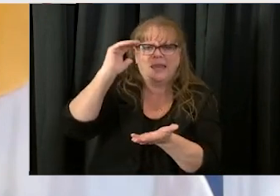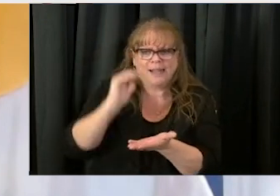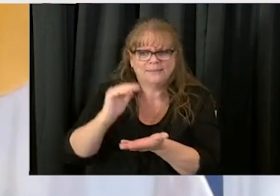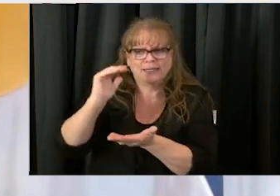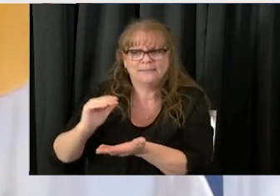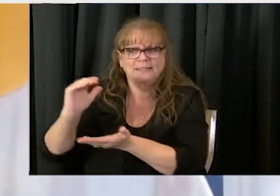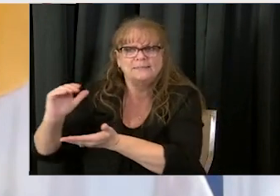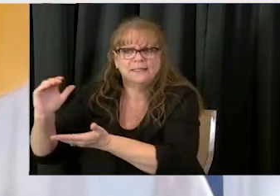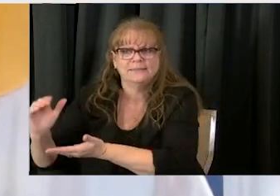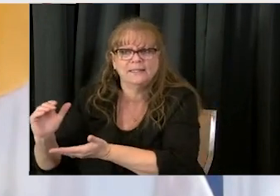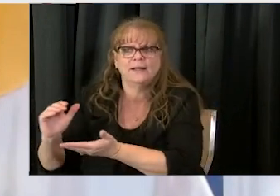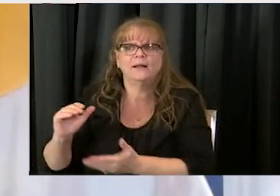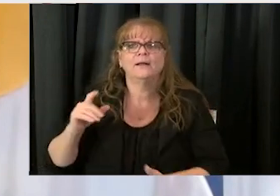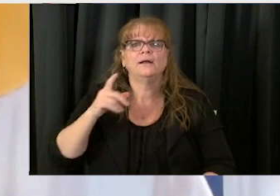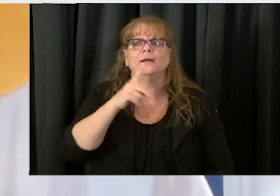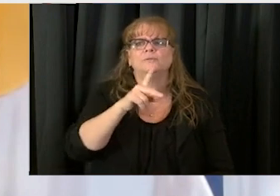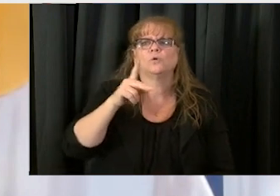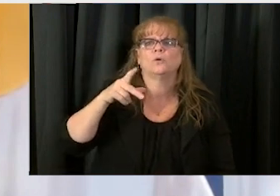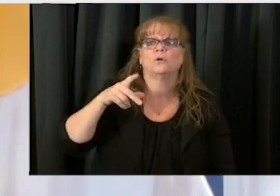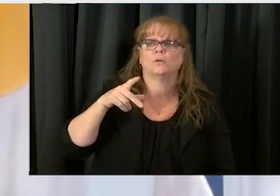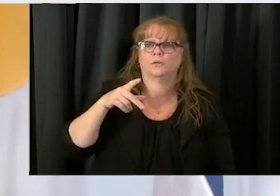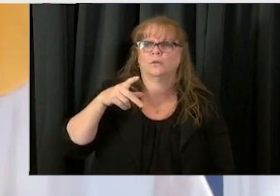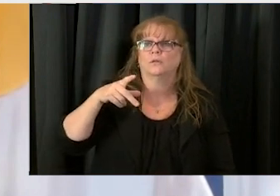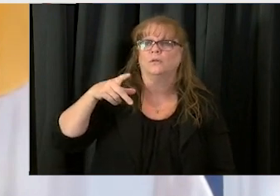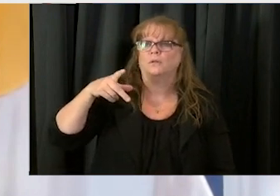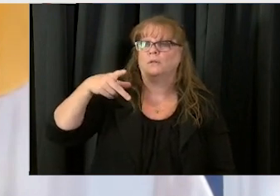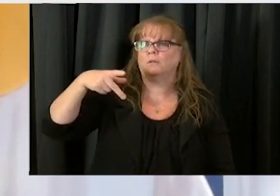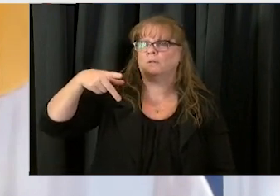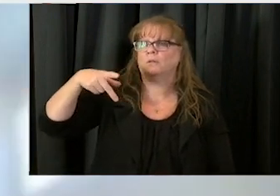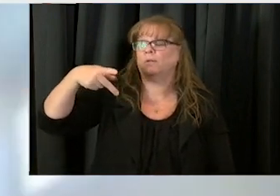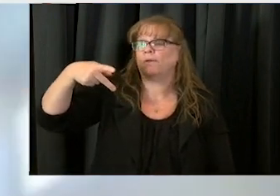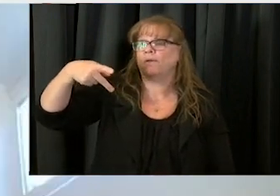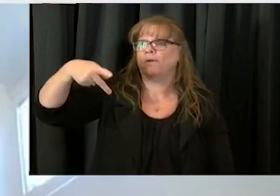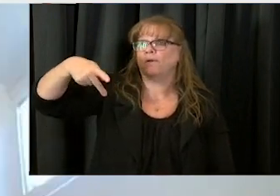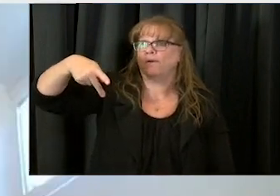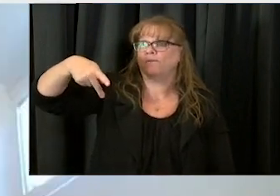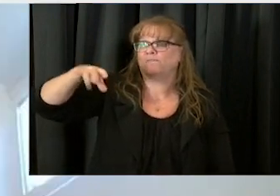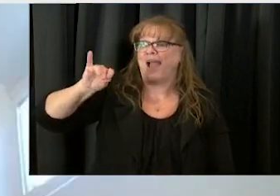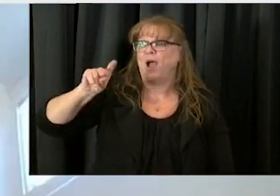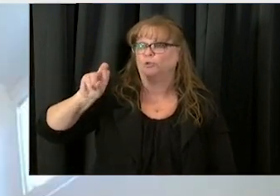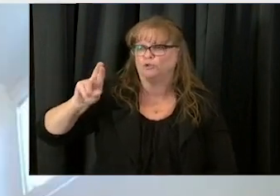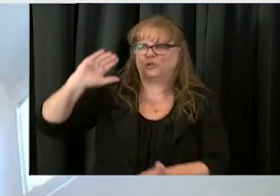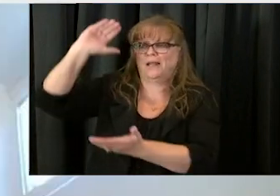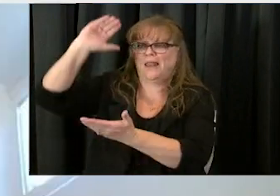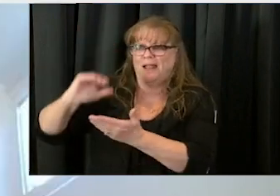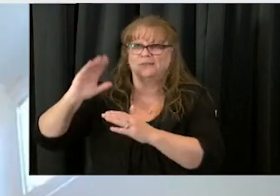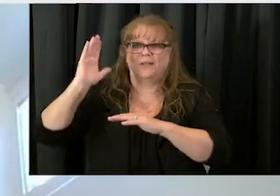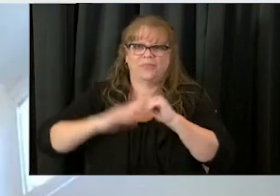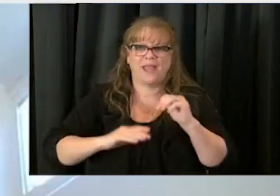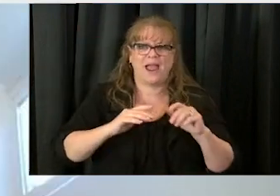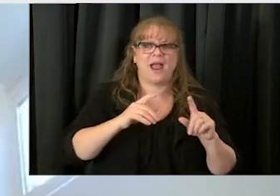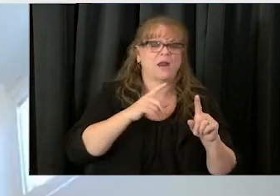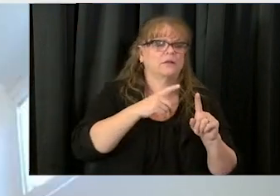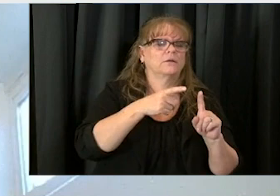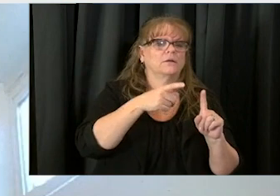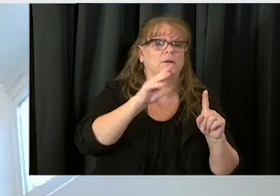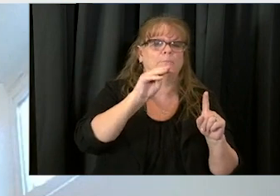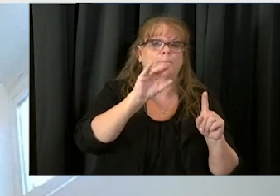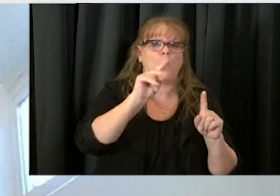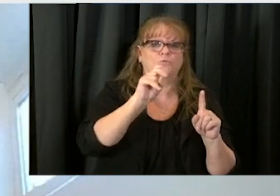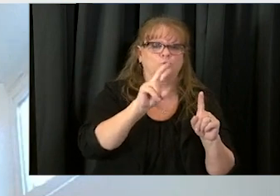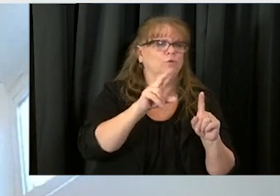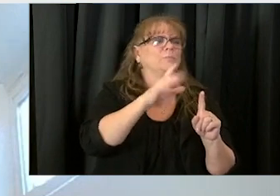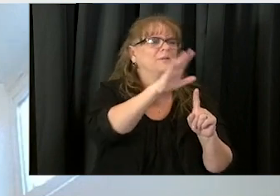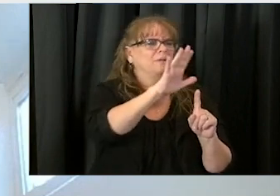that particular disparity. Thank you, Governor. And yes, our count is a rolling count based on what we